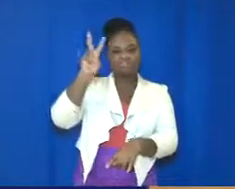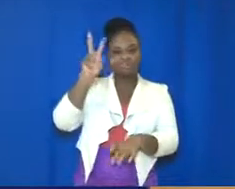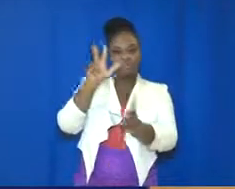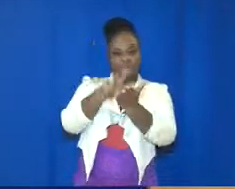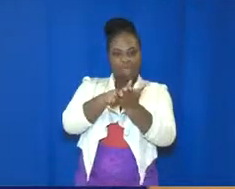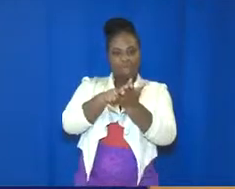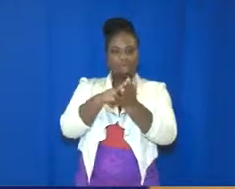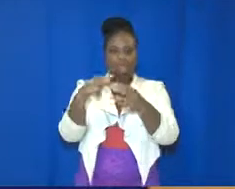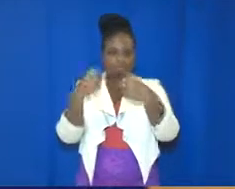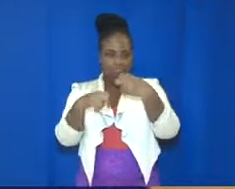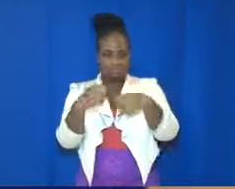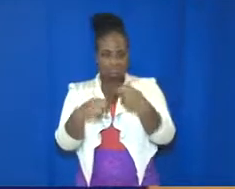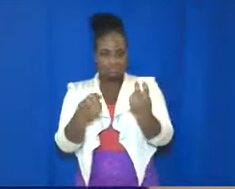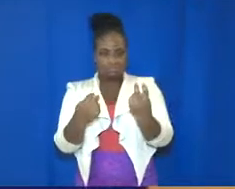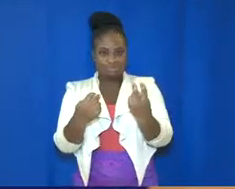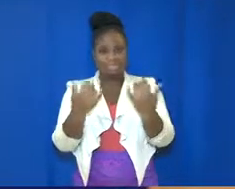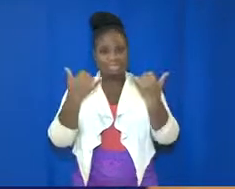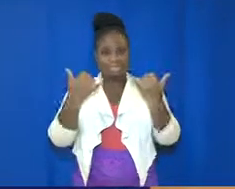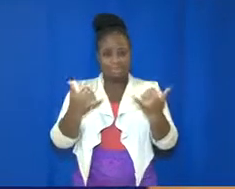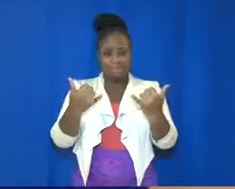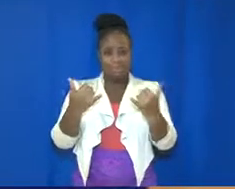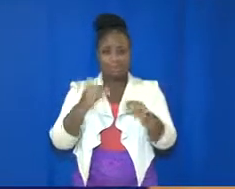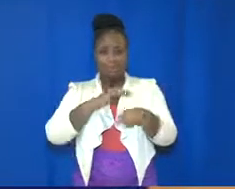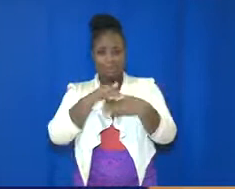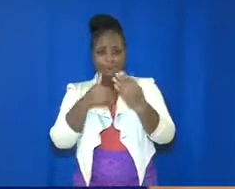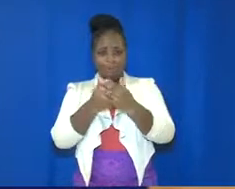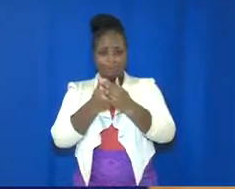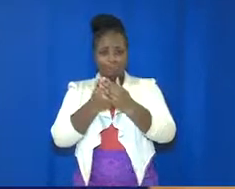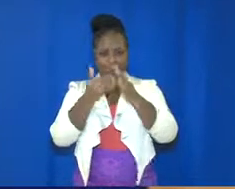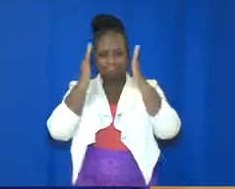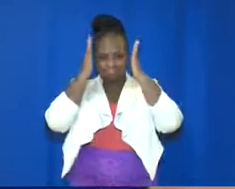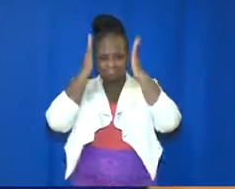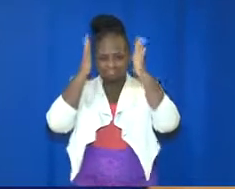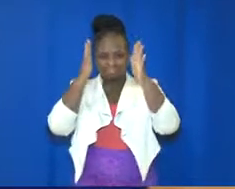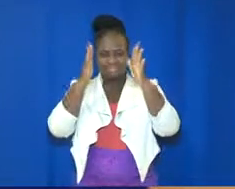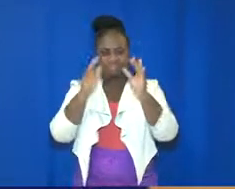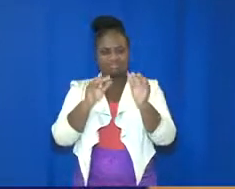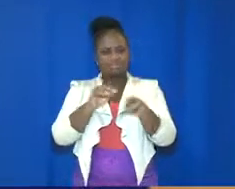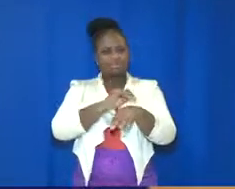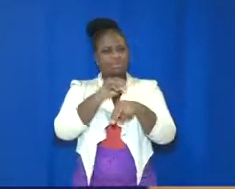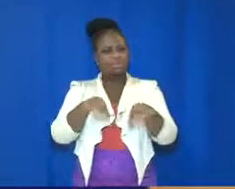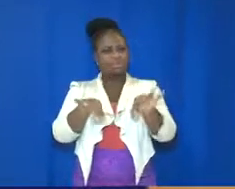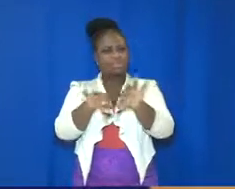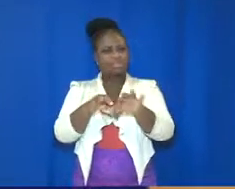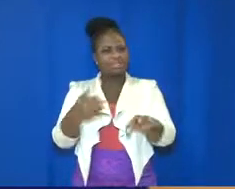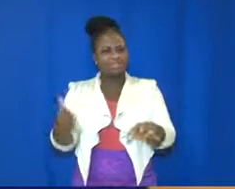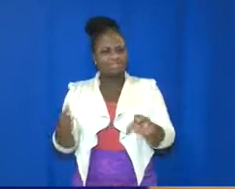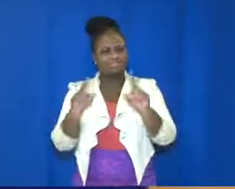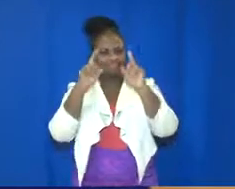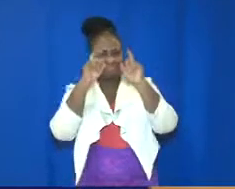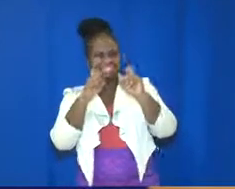first two confirmed cases. We've taken the necessary measures of aggressively